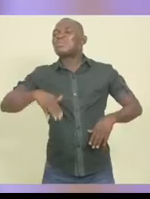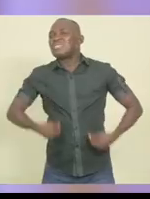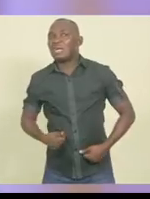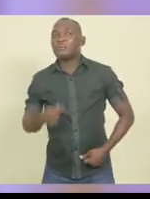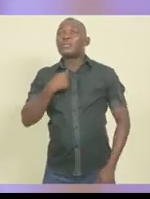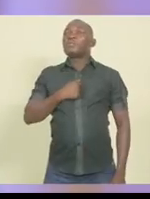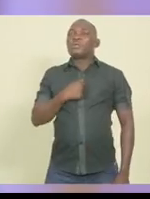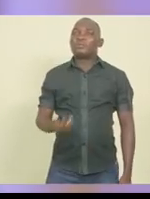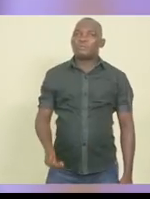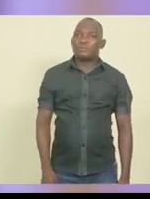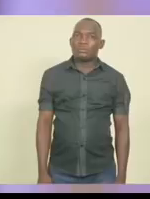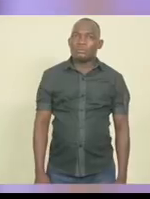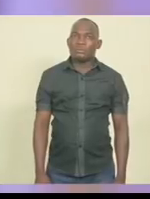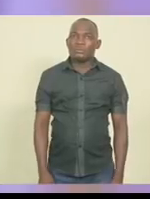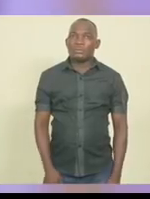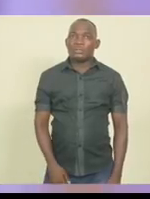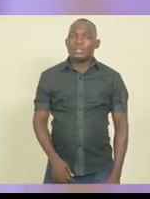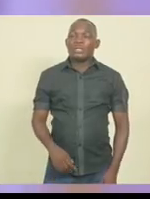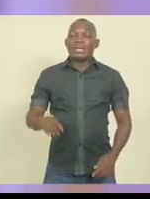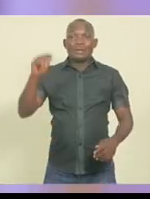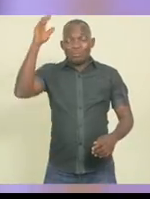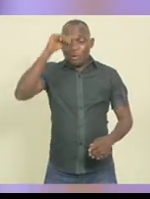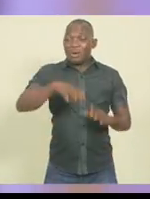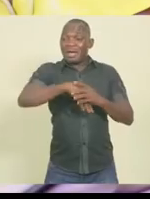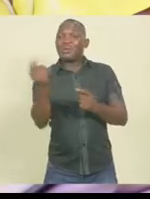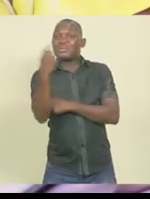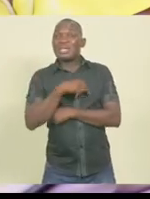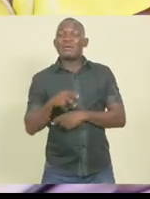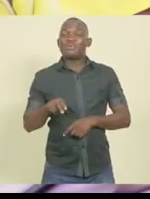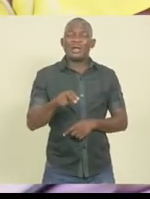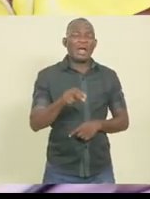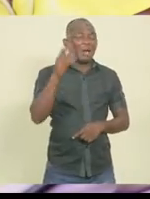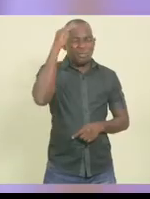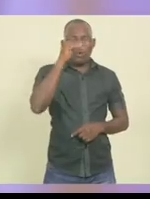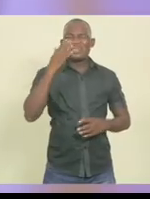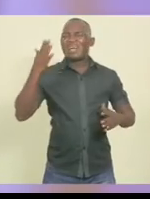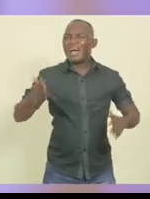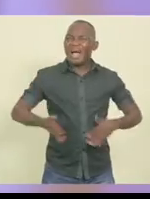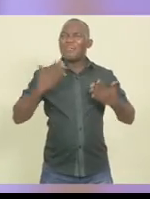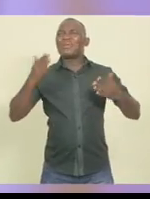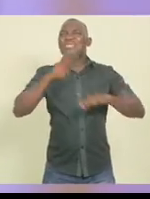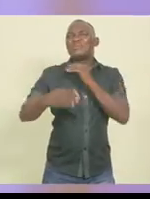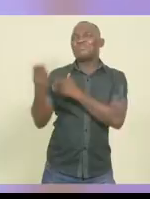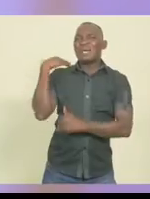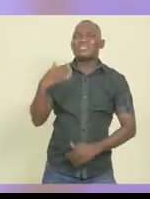I'm sorry. When he came out today, I've never seen him happy like that before.